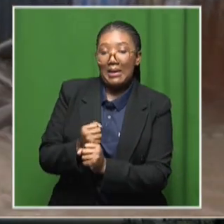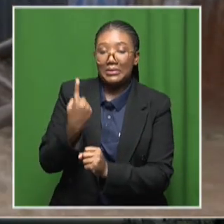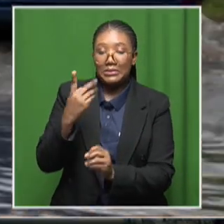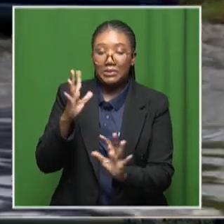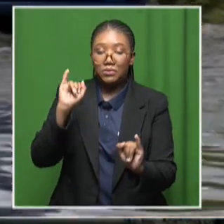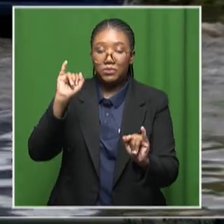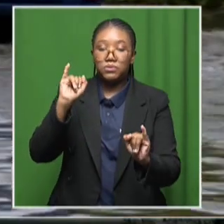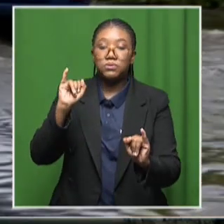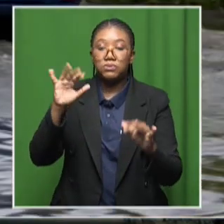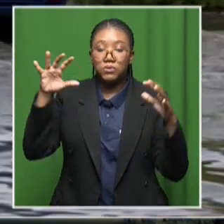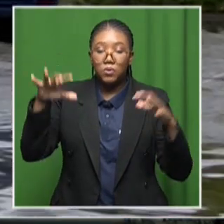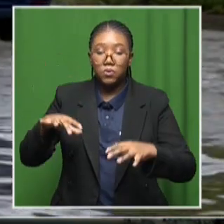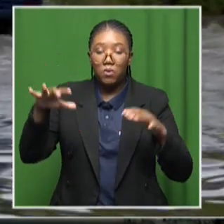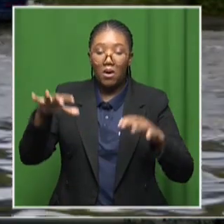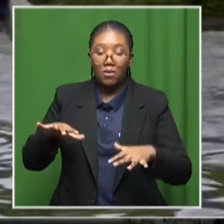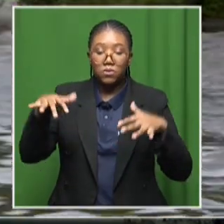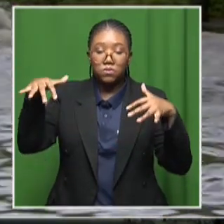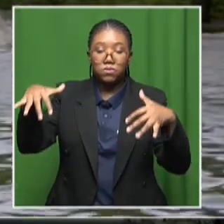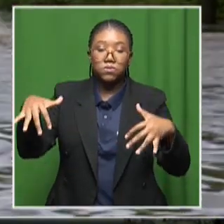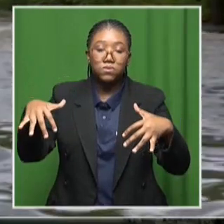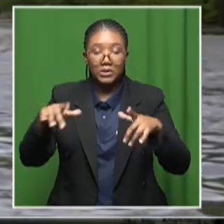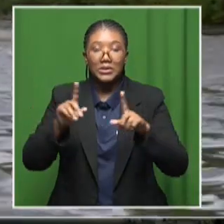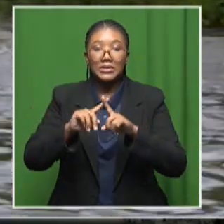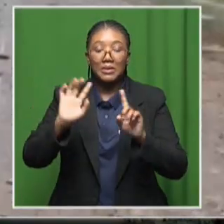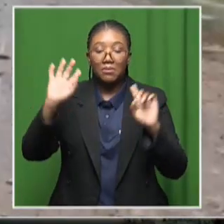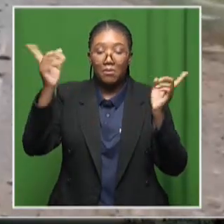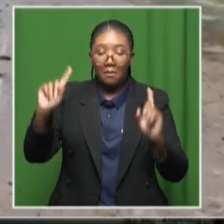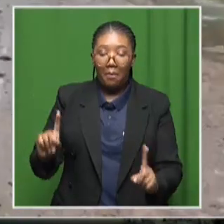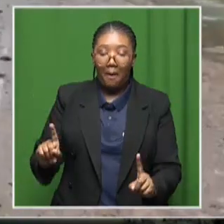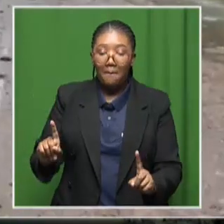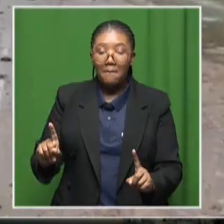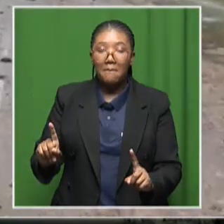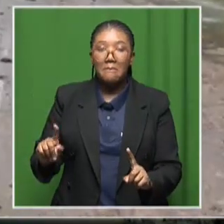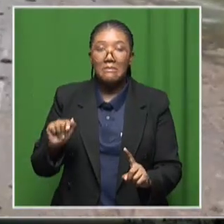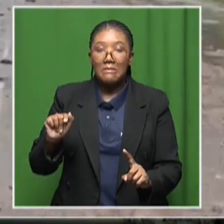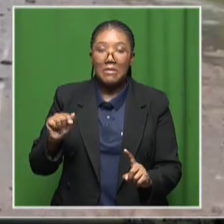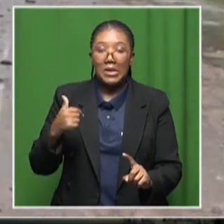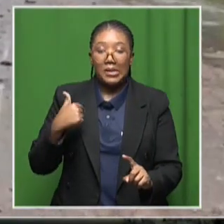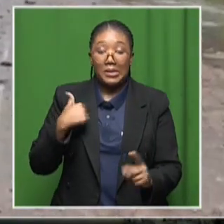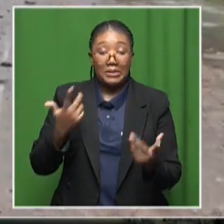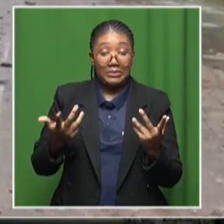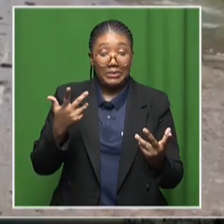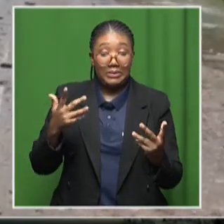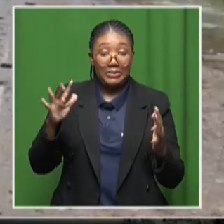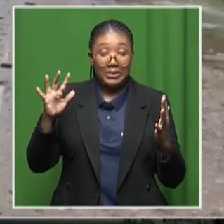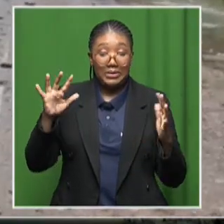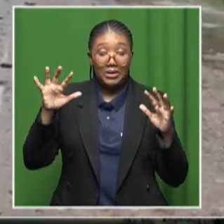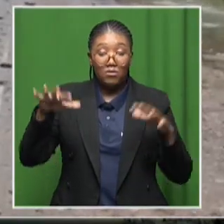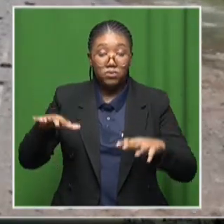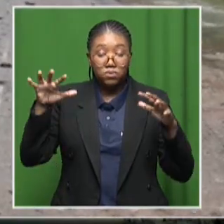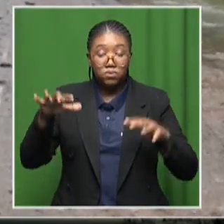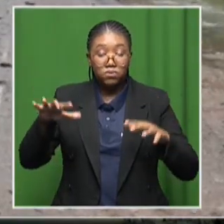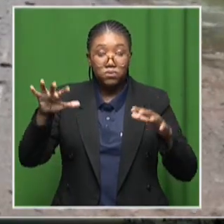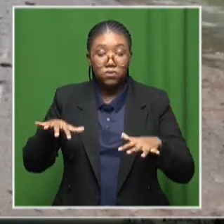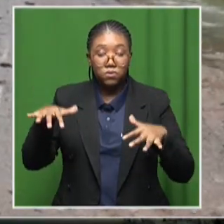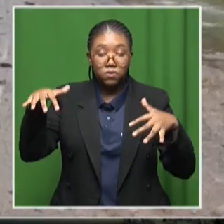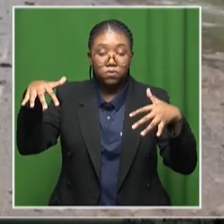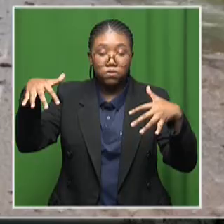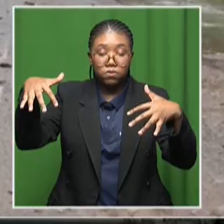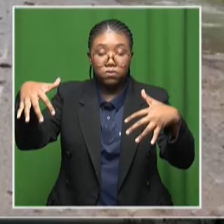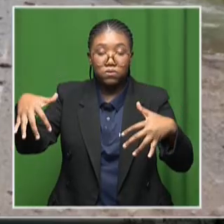high risk of severe storms. So let's talk about possible localized flooding and issues like that, particularly